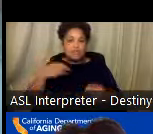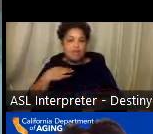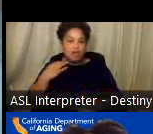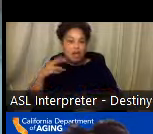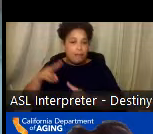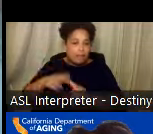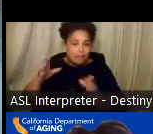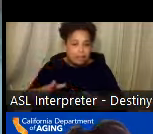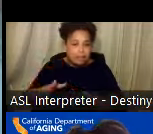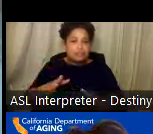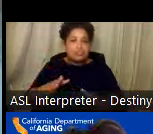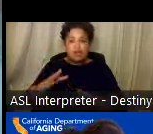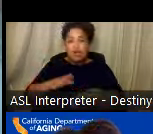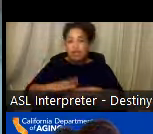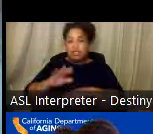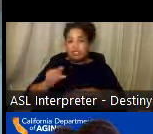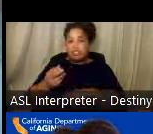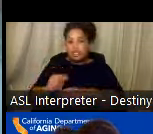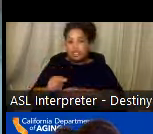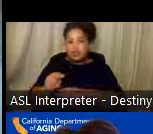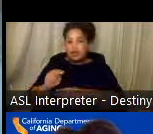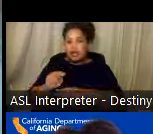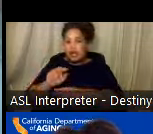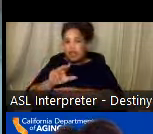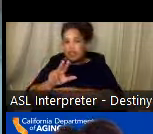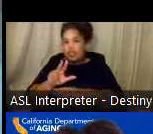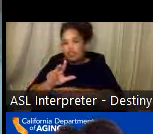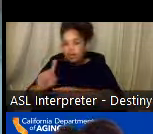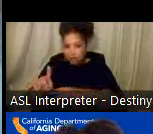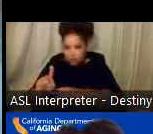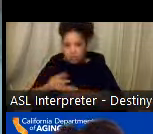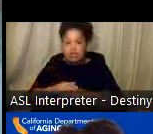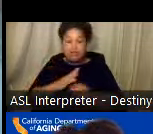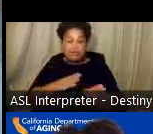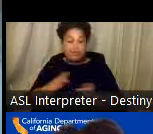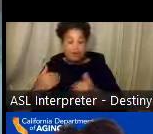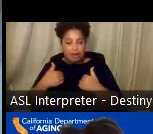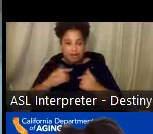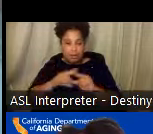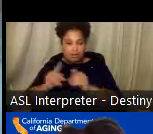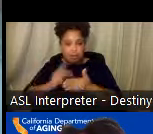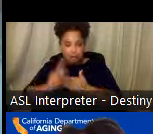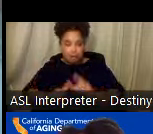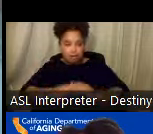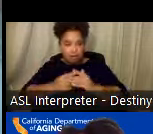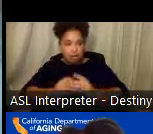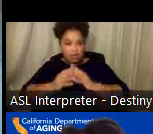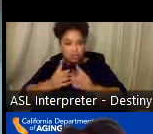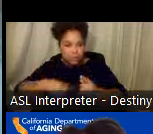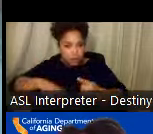31st. And the plan is to have all of these programs launching no later